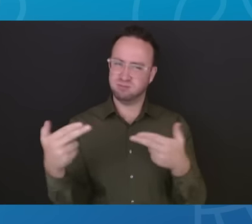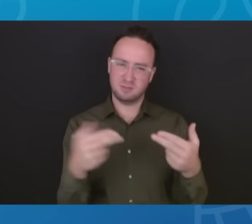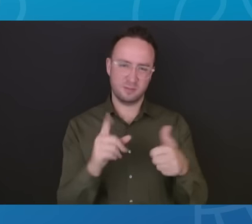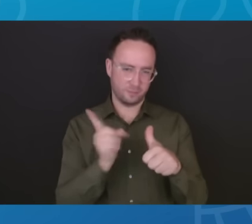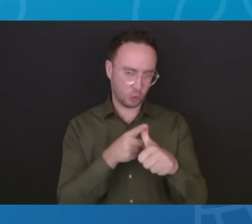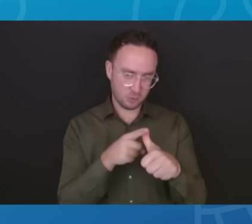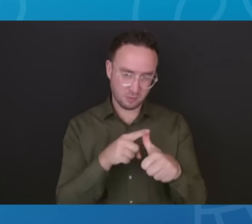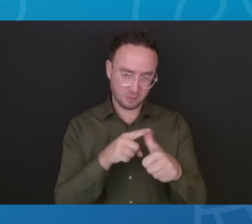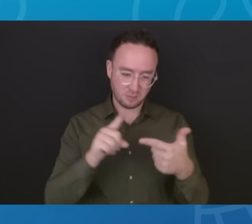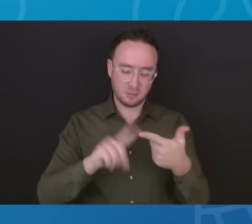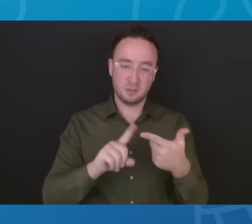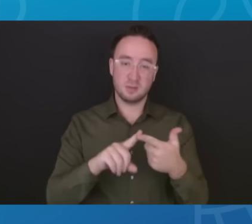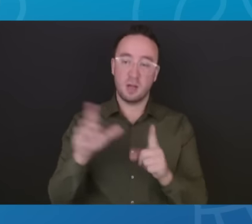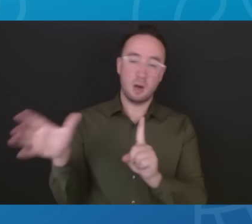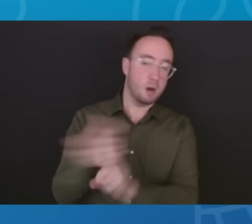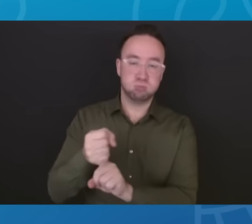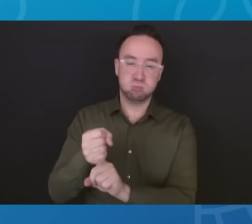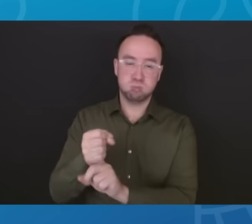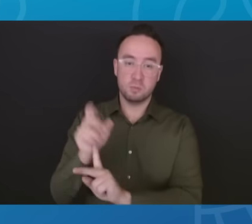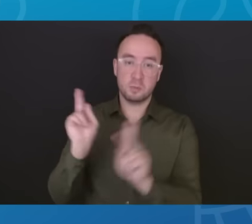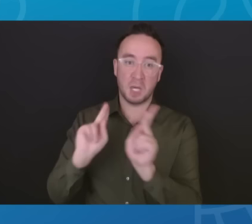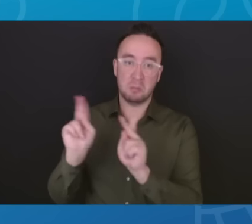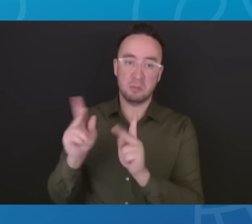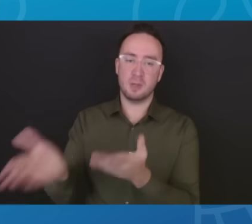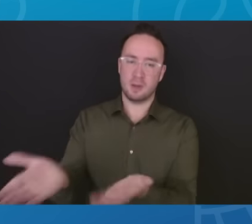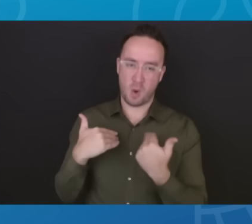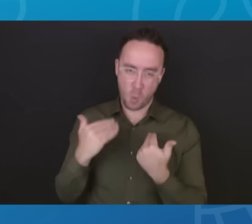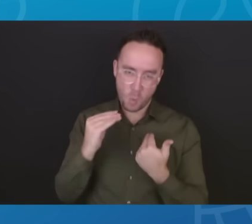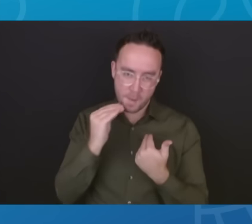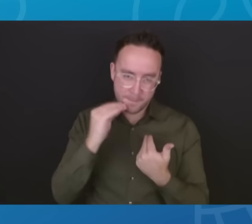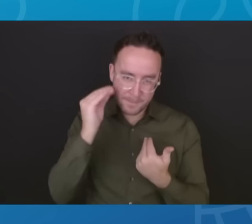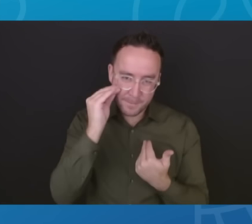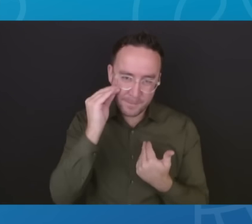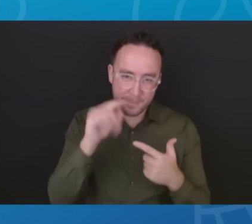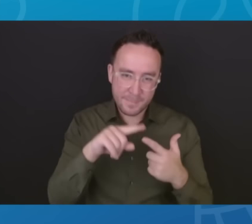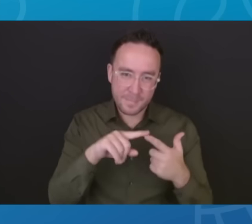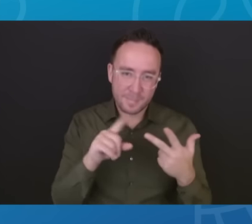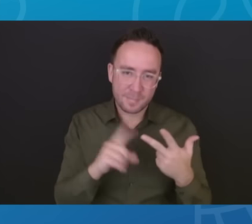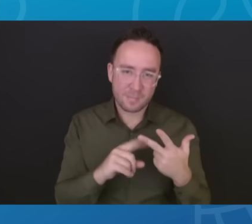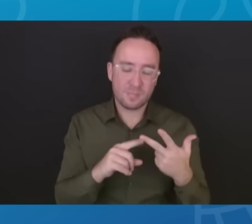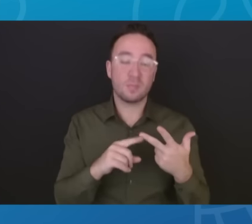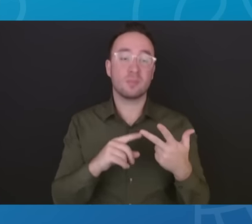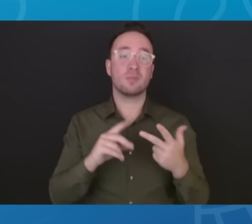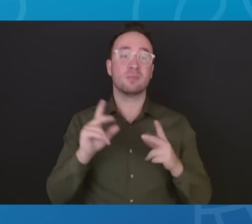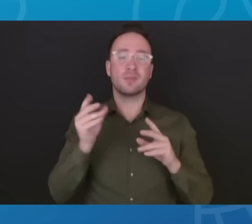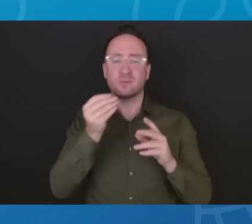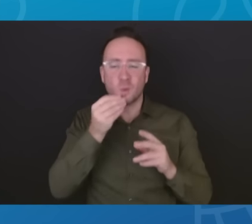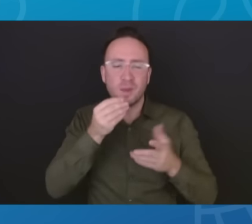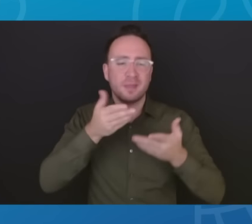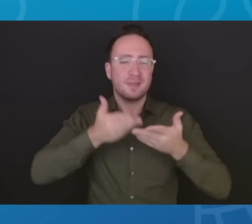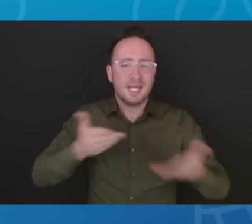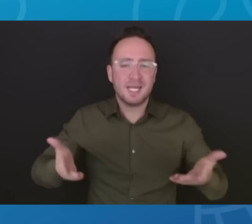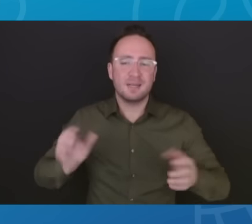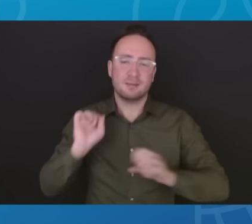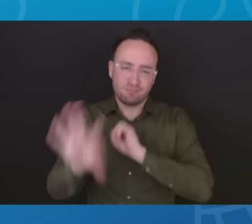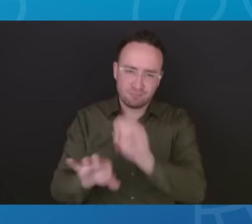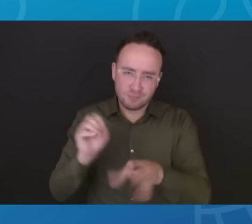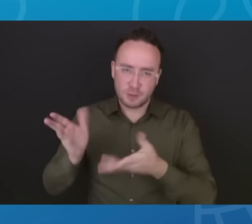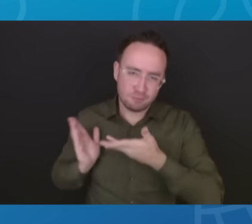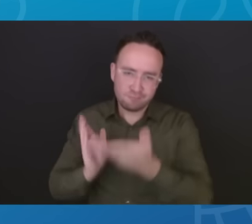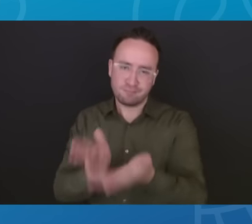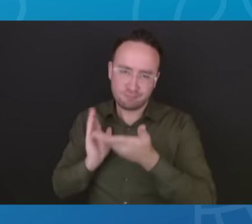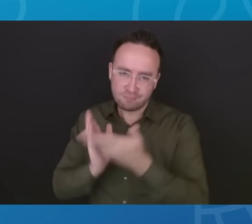to surge into Gaza. We want to see an agreement on a political path forward that ensures that Palestinians can choose their